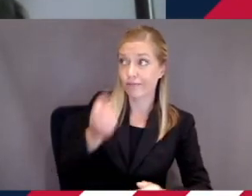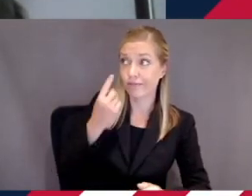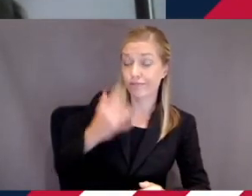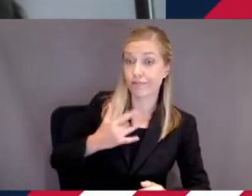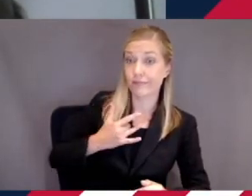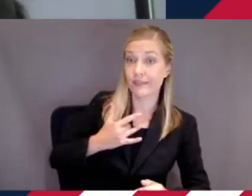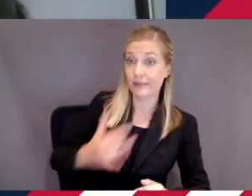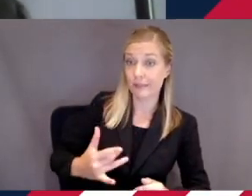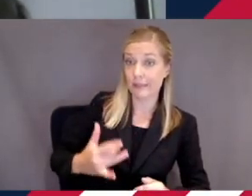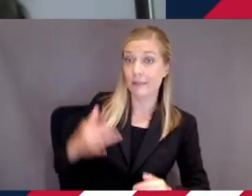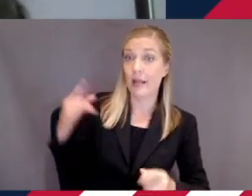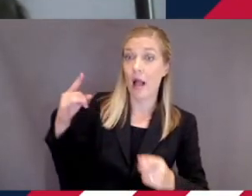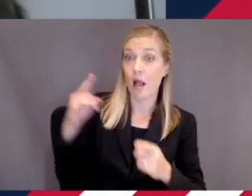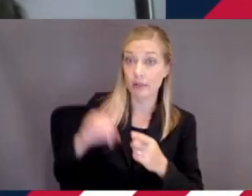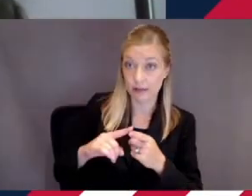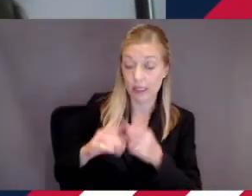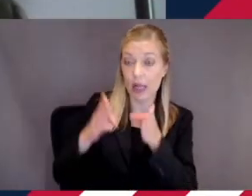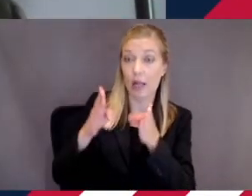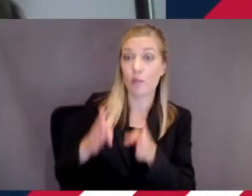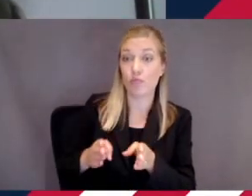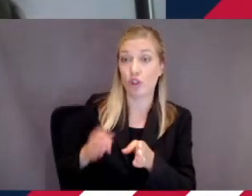motion to take it off the table.